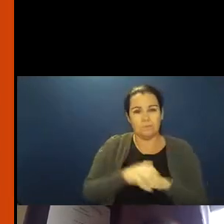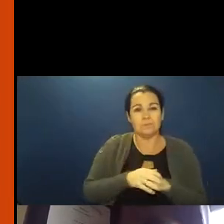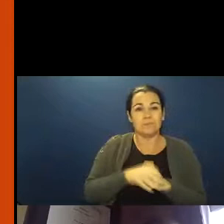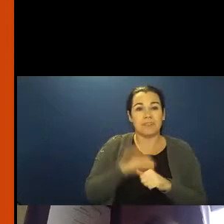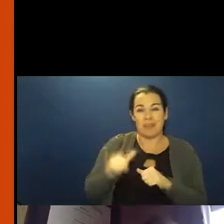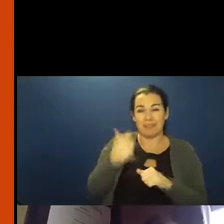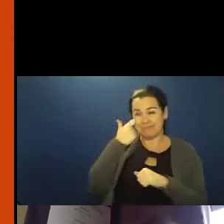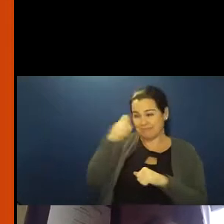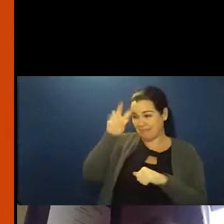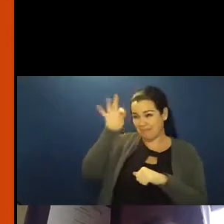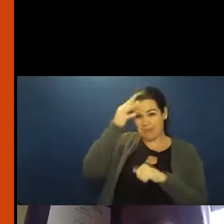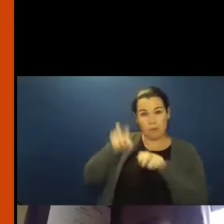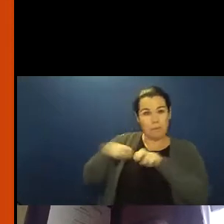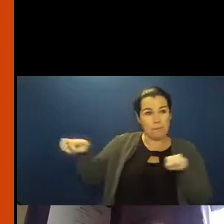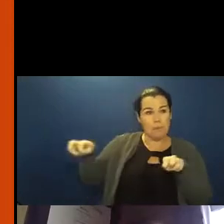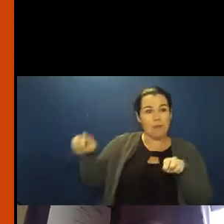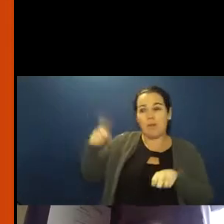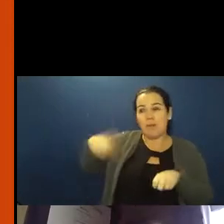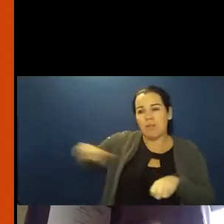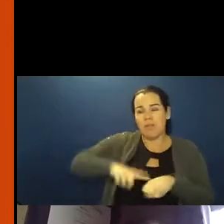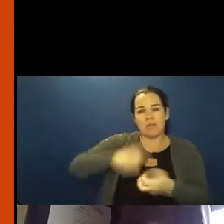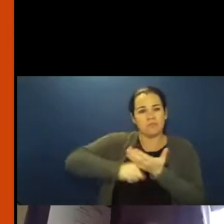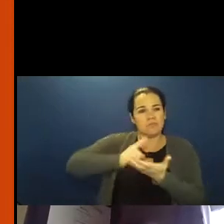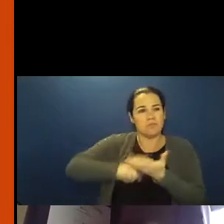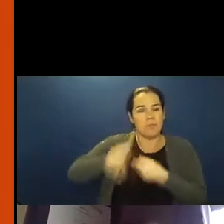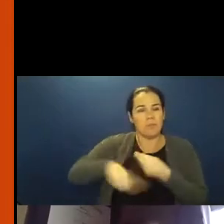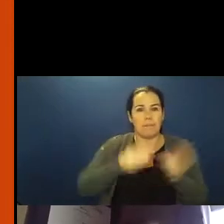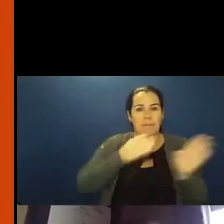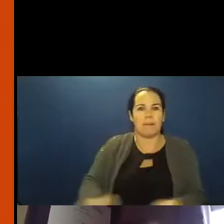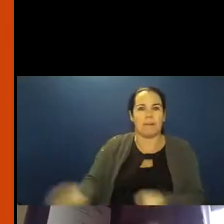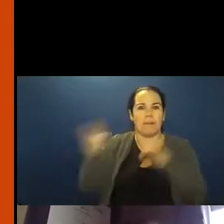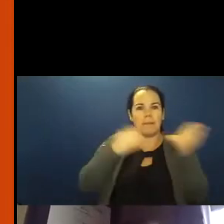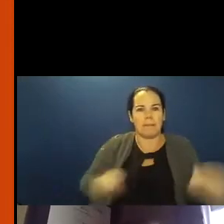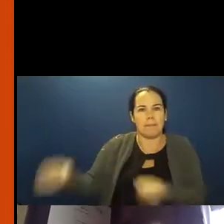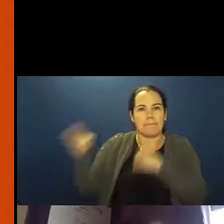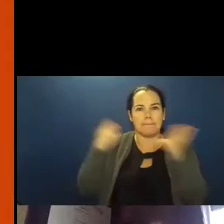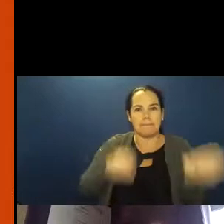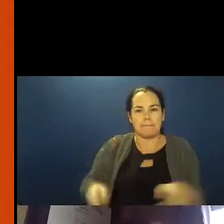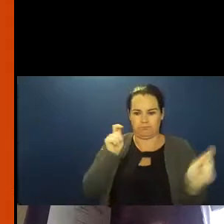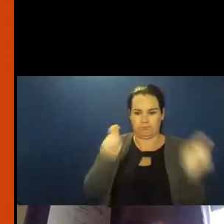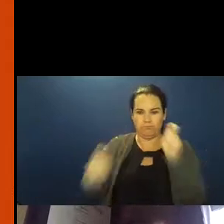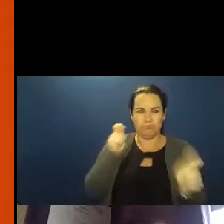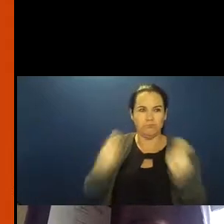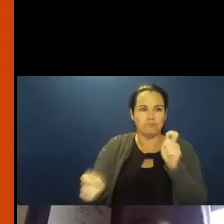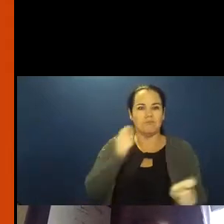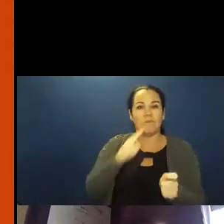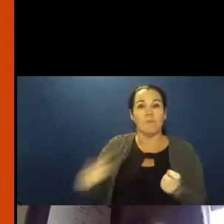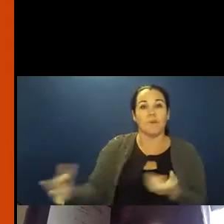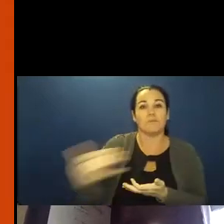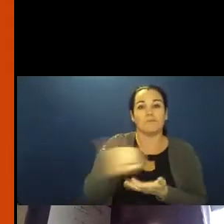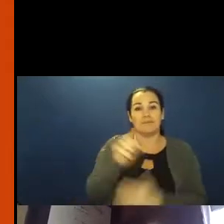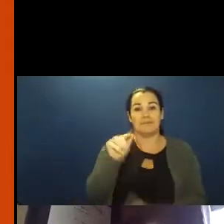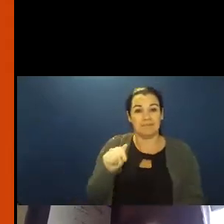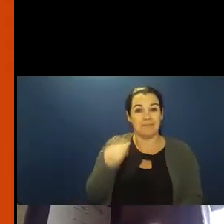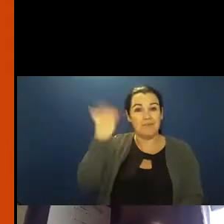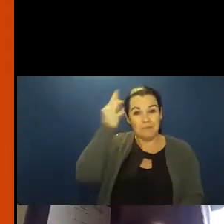panel where they talked a lot about planning and adaptability of data collections. Federal agencies were